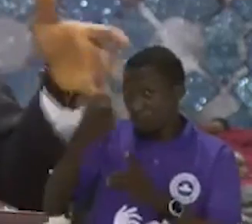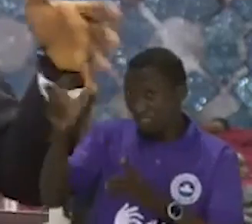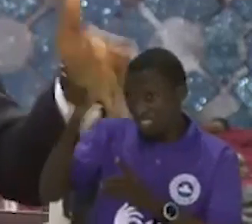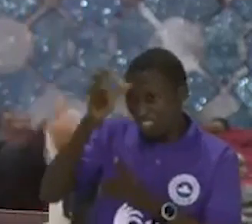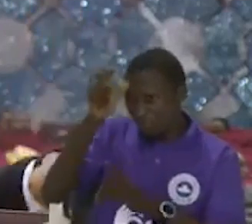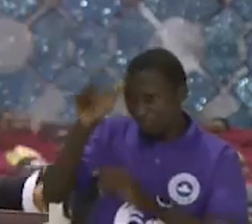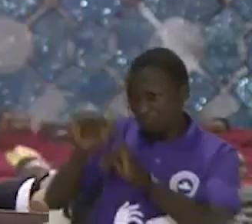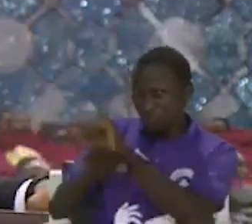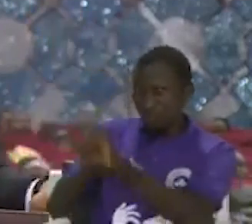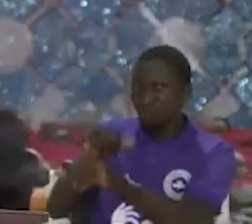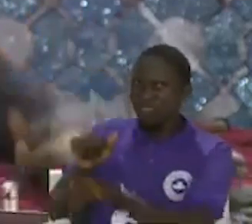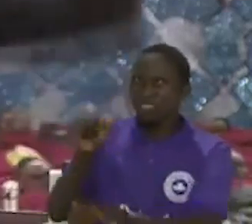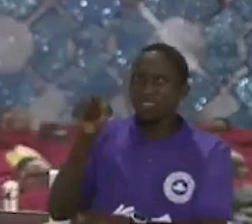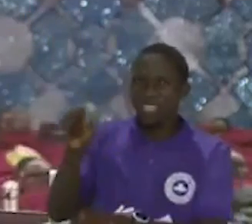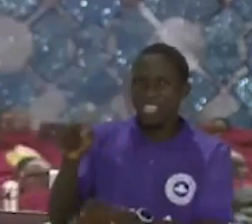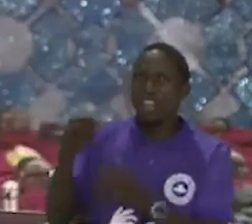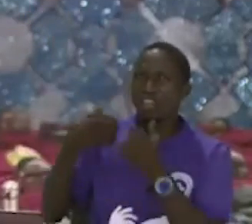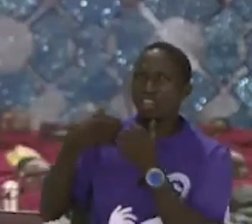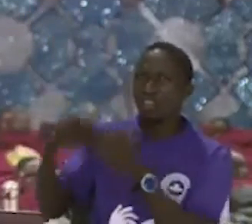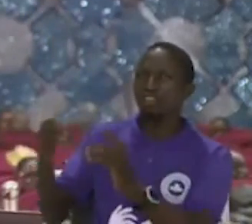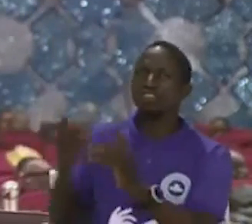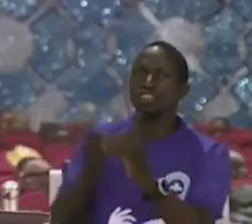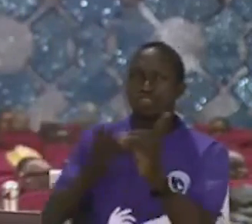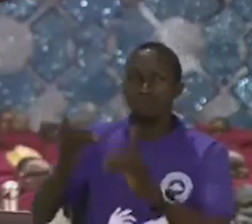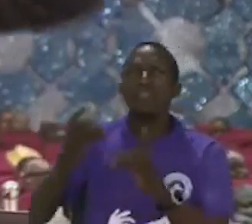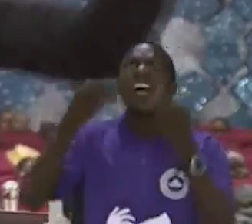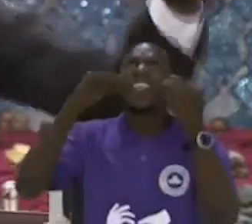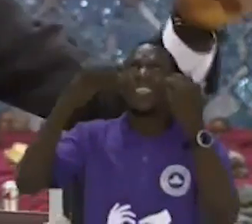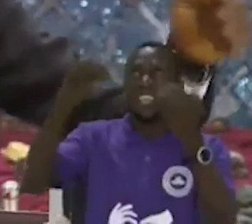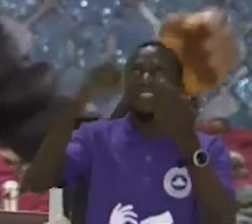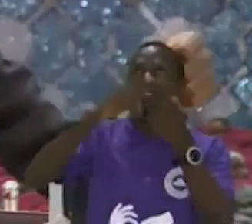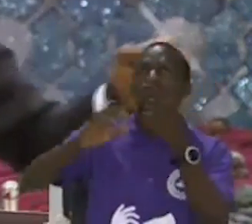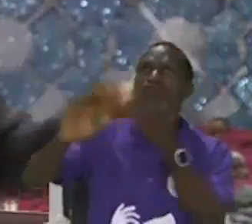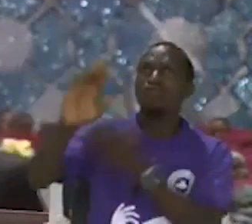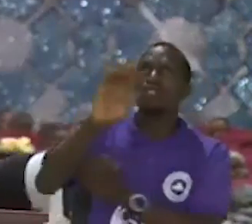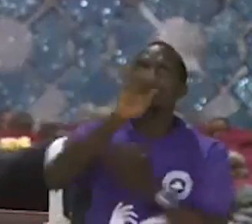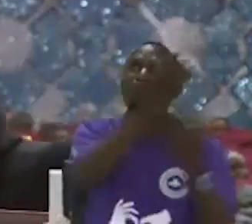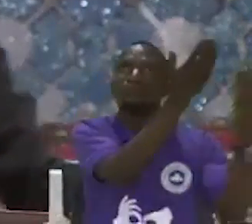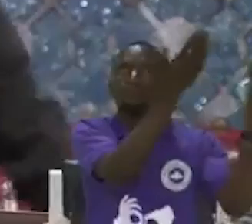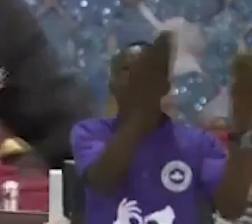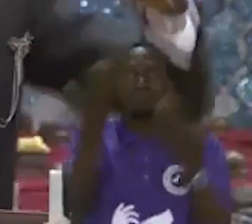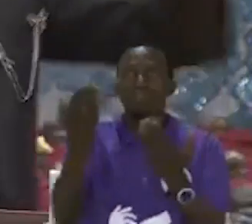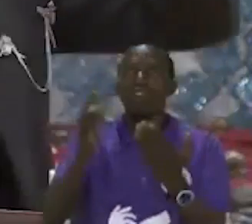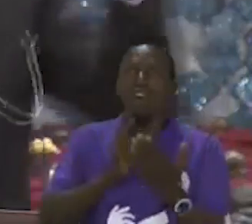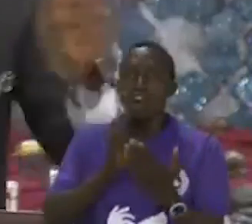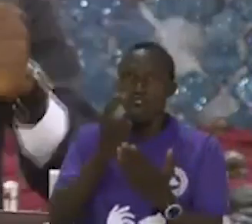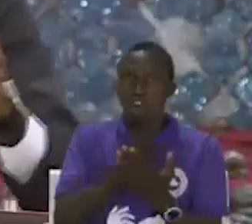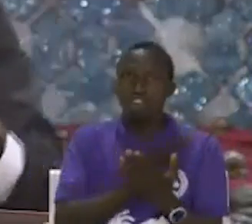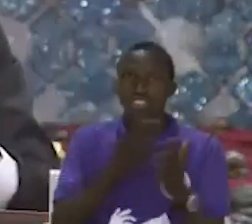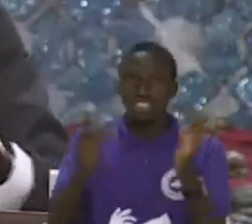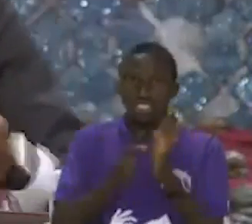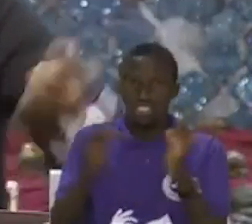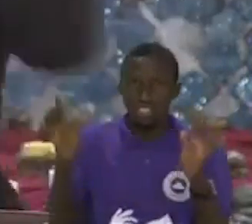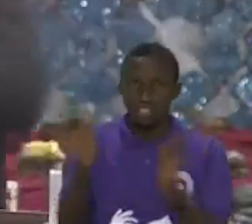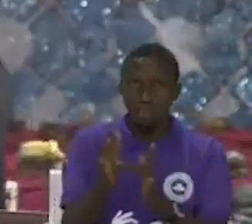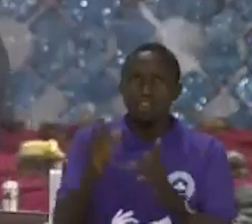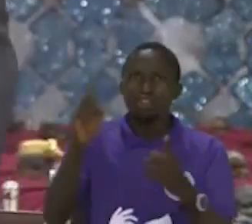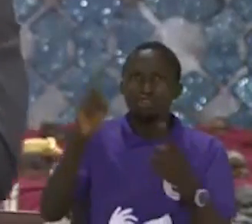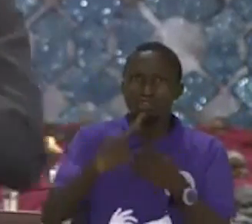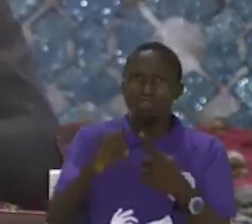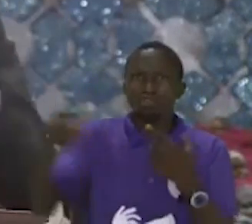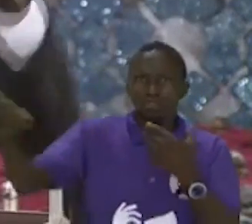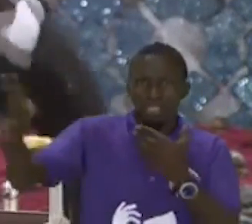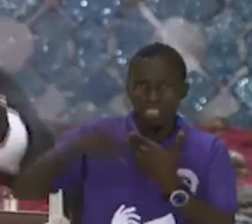he lost the dominion. But thanks be to God who gave us Jesus, who came to be a reconciliator and a